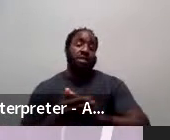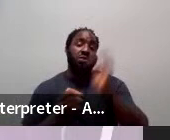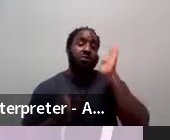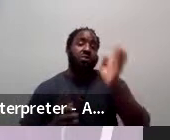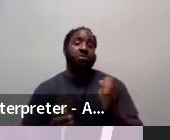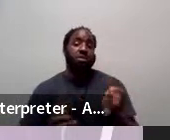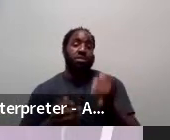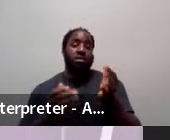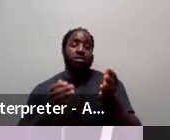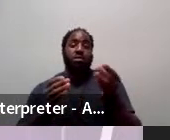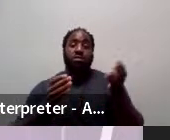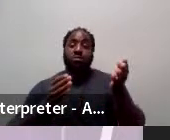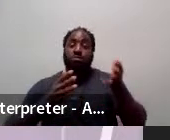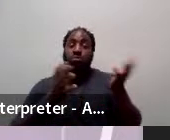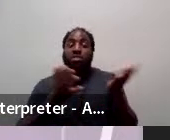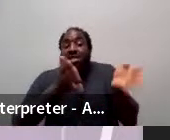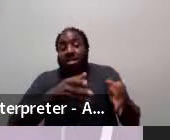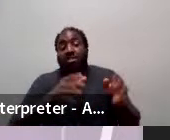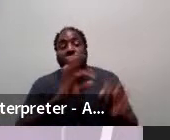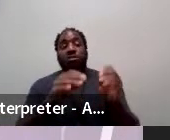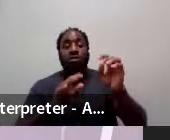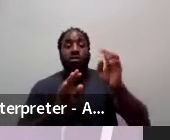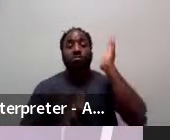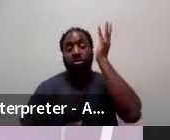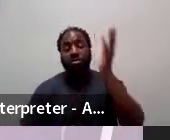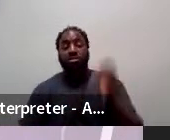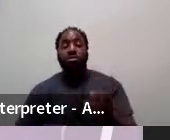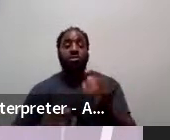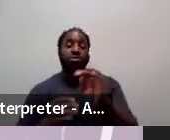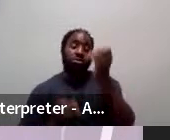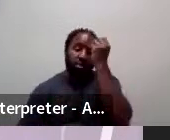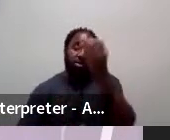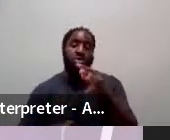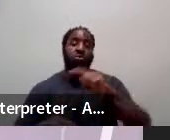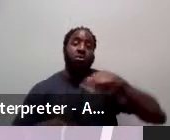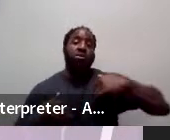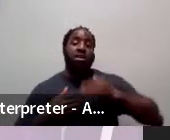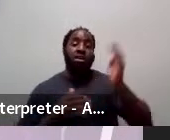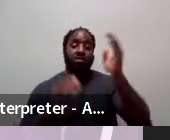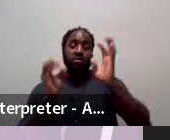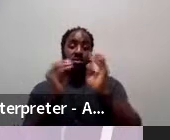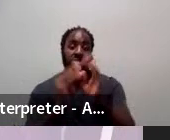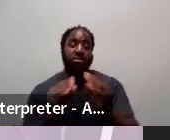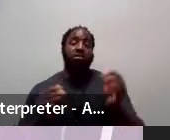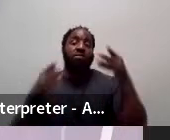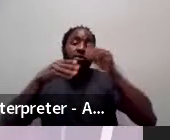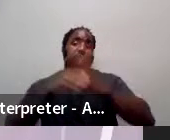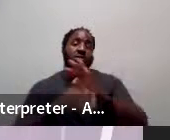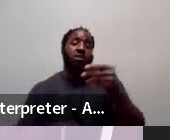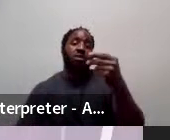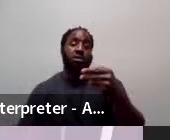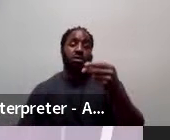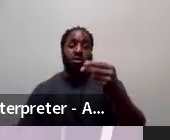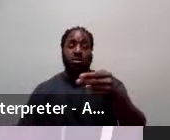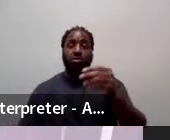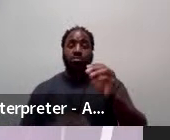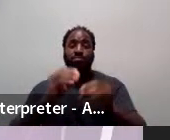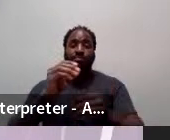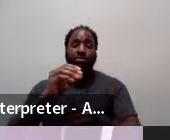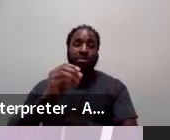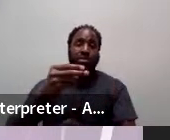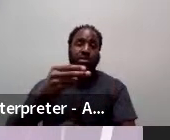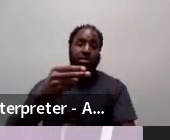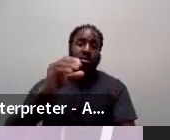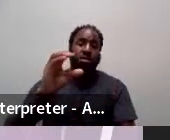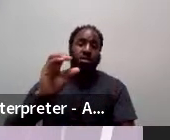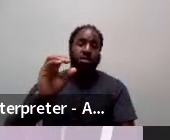the presentation here. We just want to note that we will still have sessions focused on Co-op City and Hunts Point. We will have other forms of interaction in